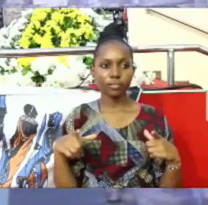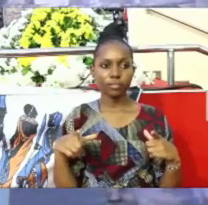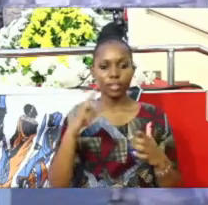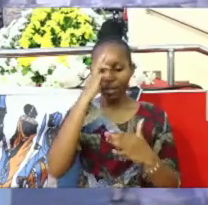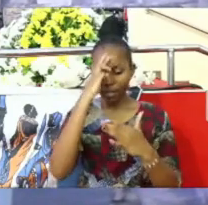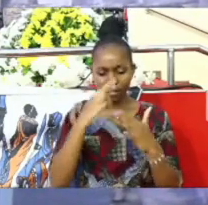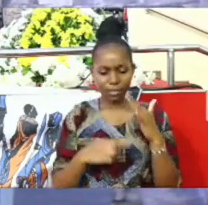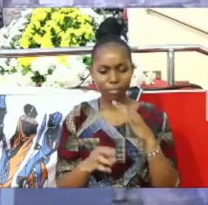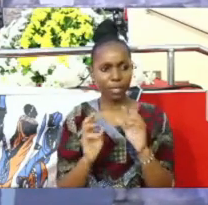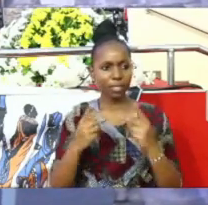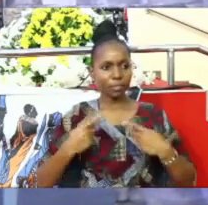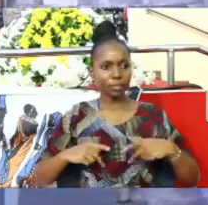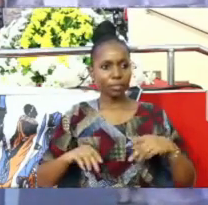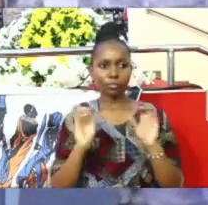persons.